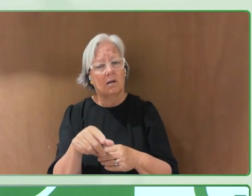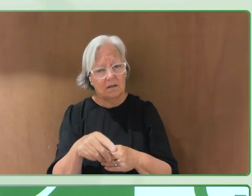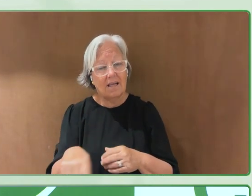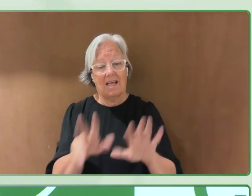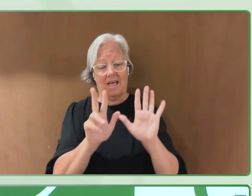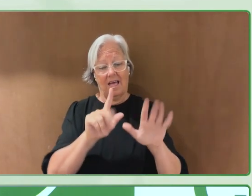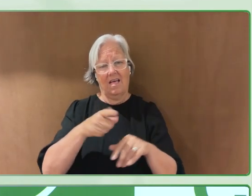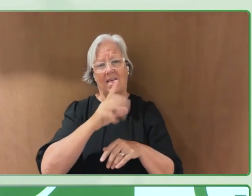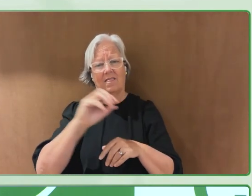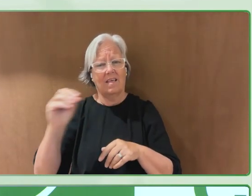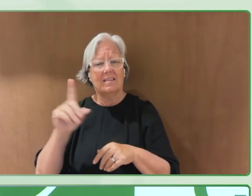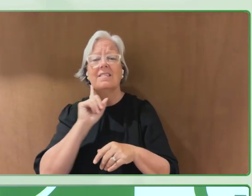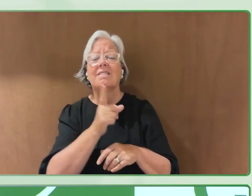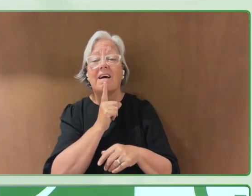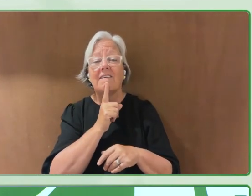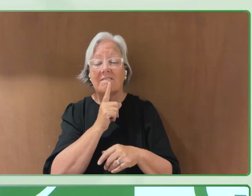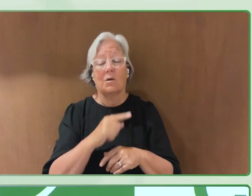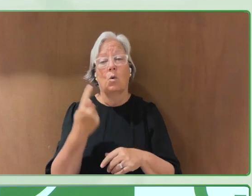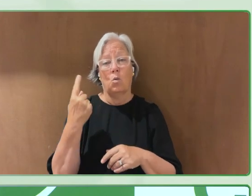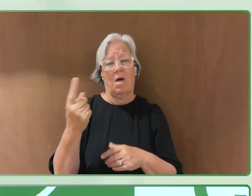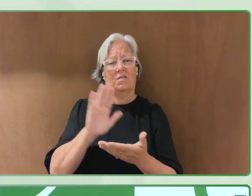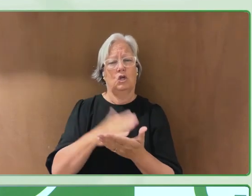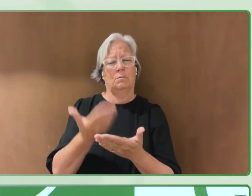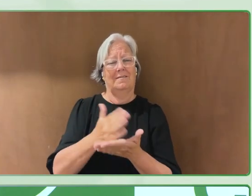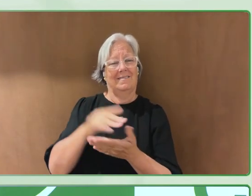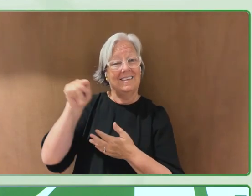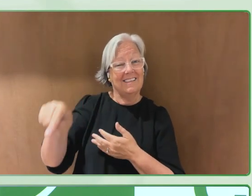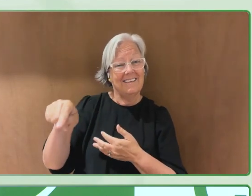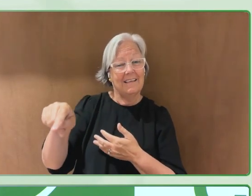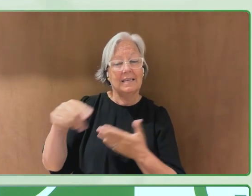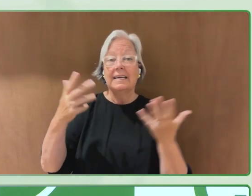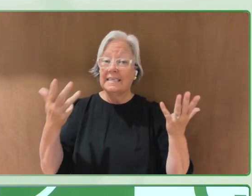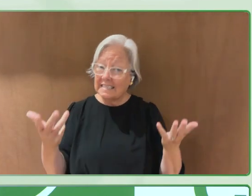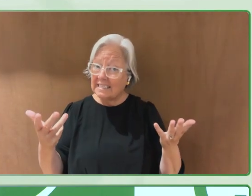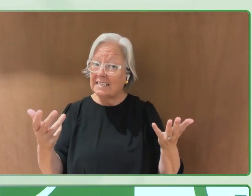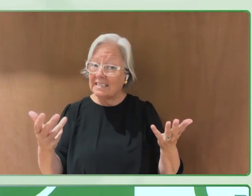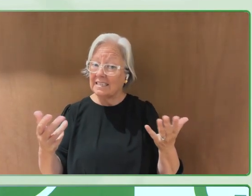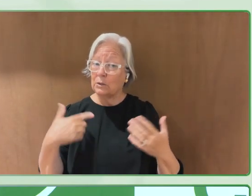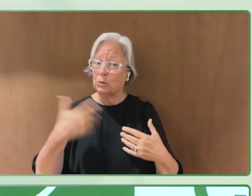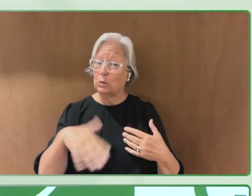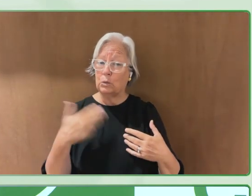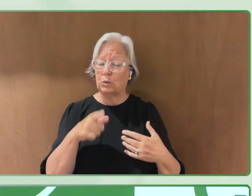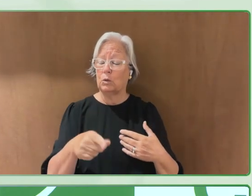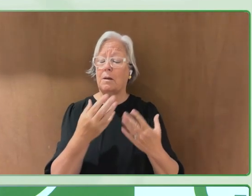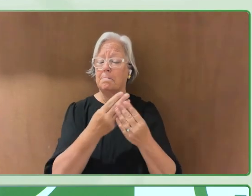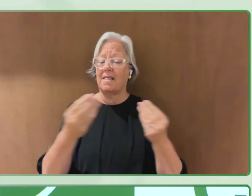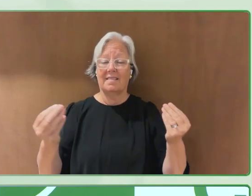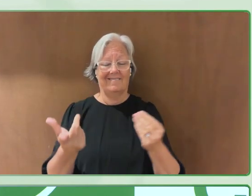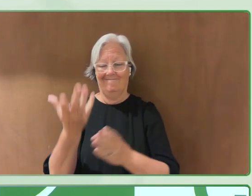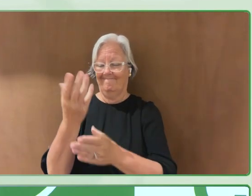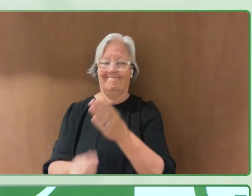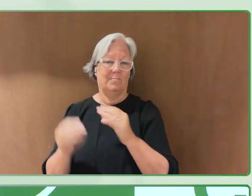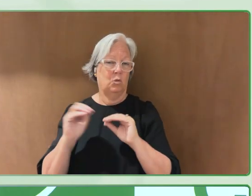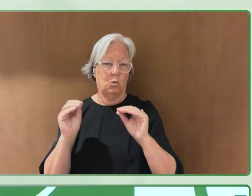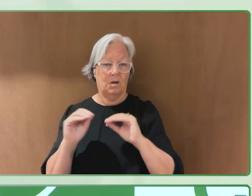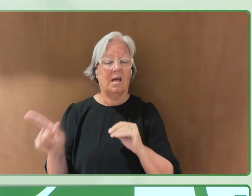only one sign language interpreter is there. So you can see the humongous gap in it. Over the top, 90% of